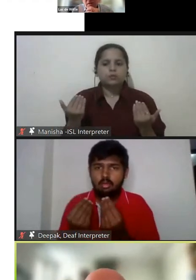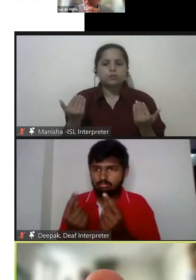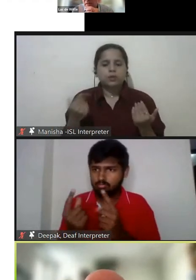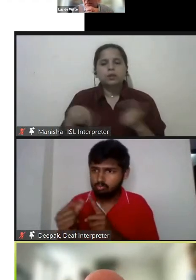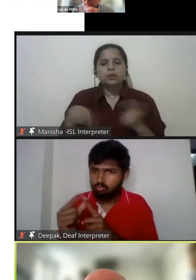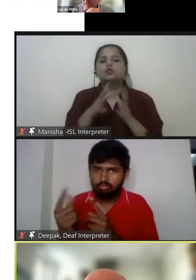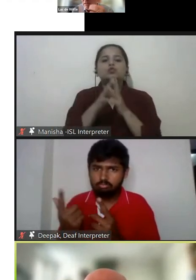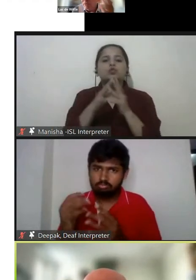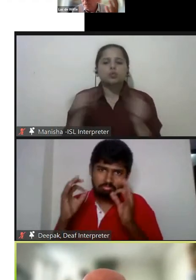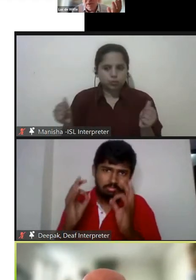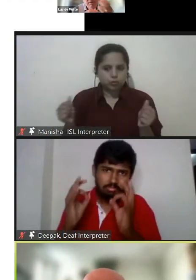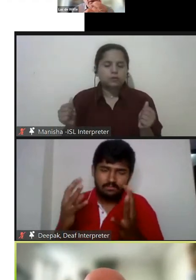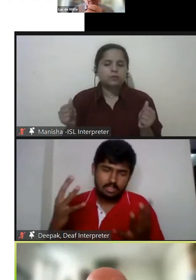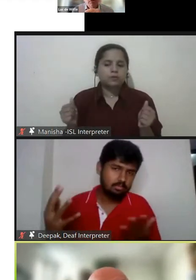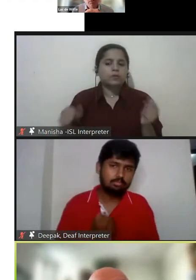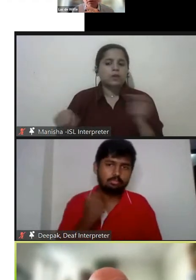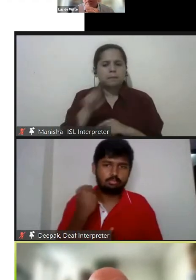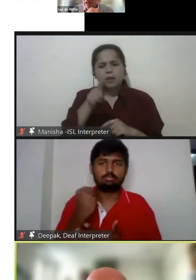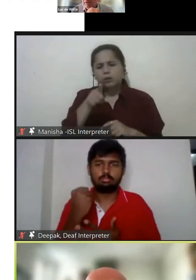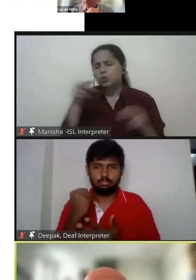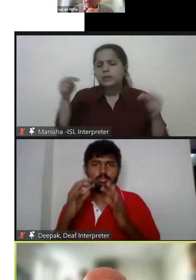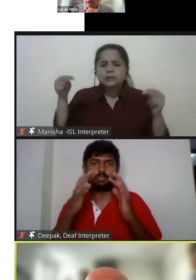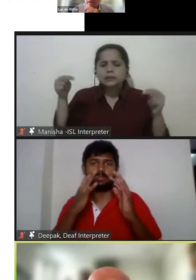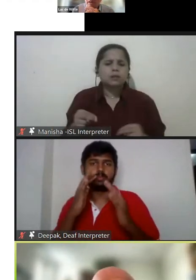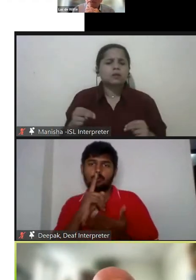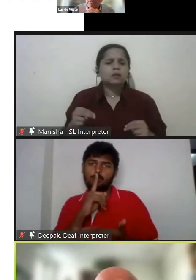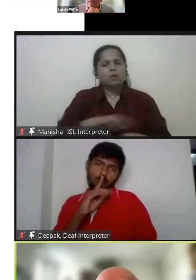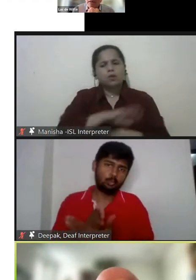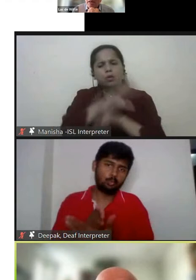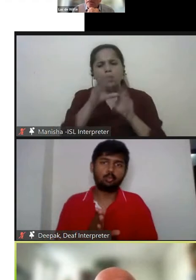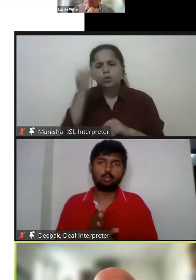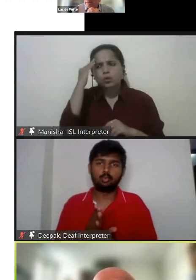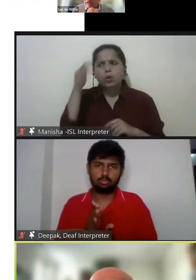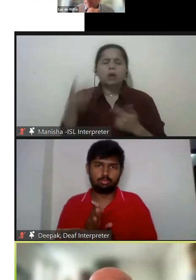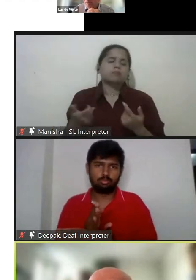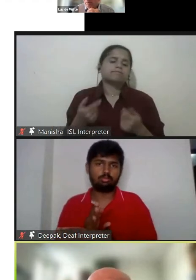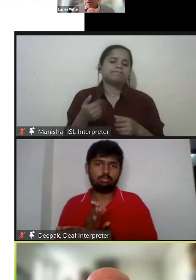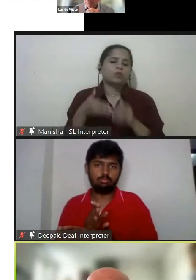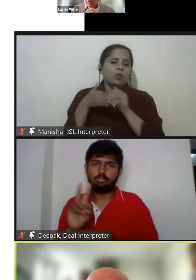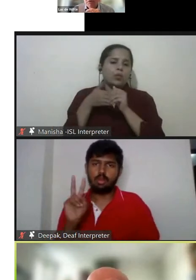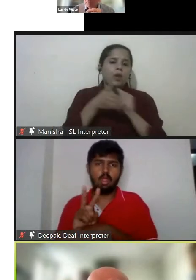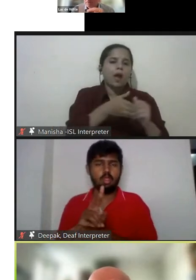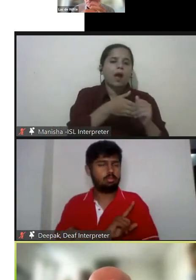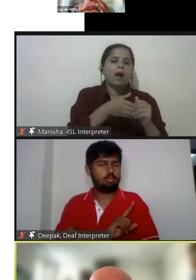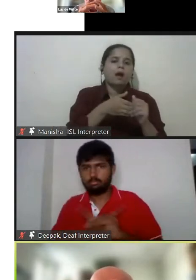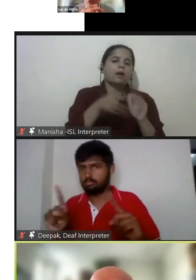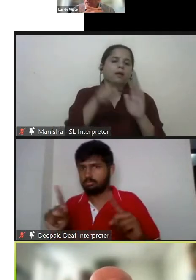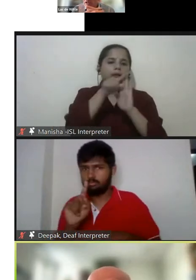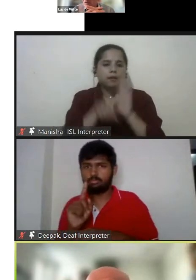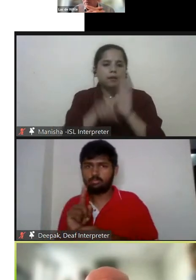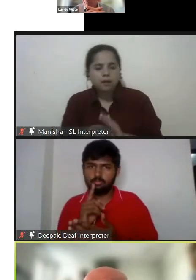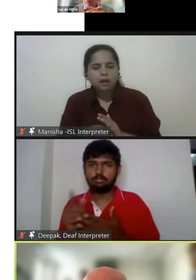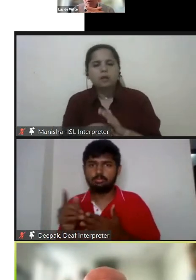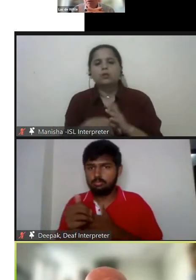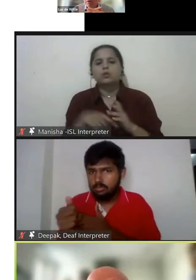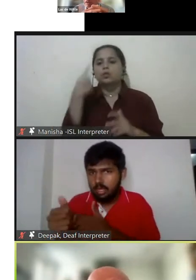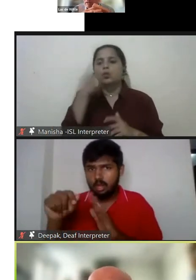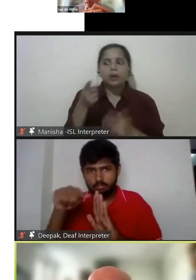solution. As I said, you need quality standards, guidelines. There have to be rules on who is eligible for